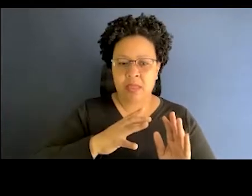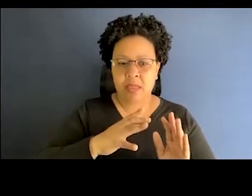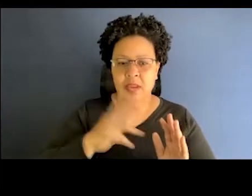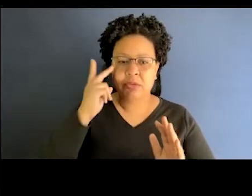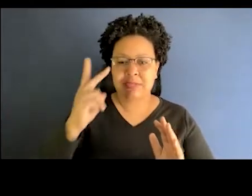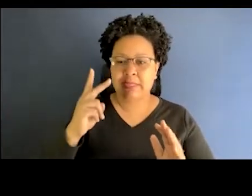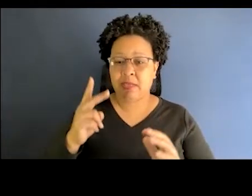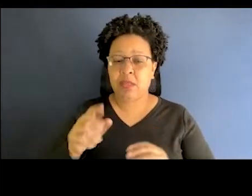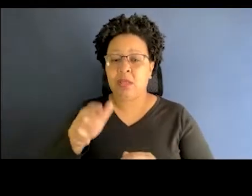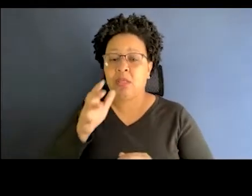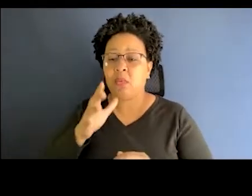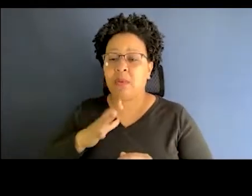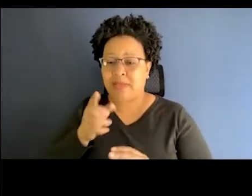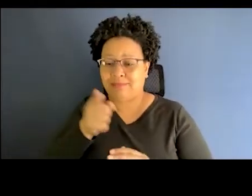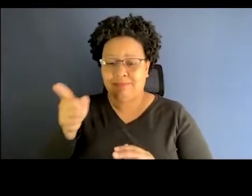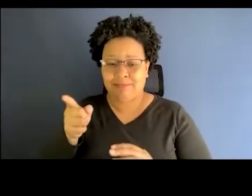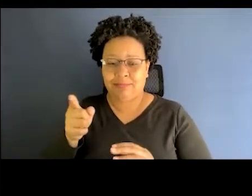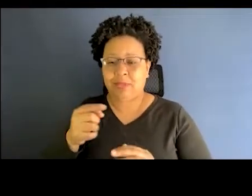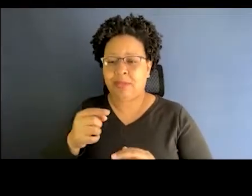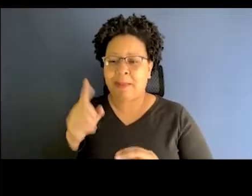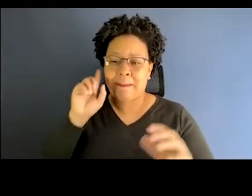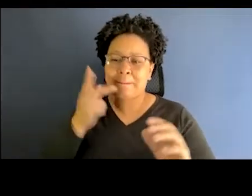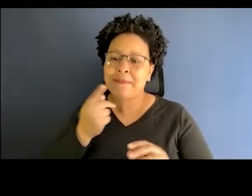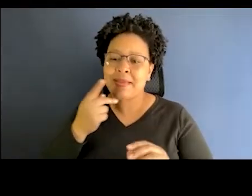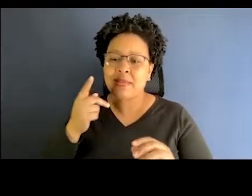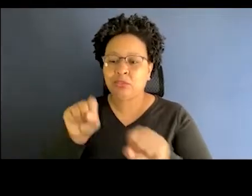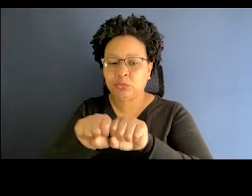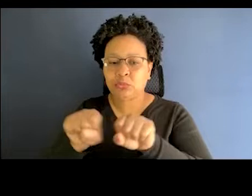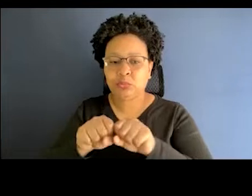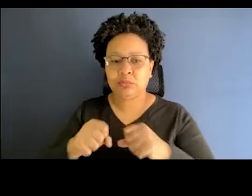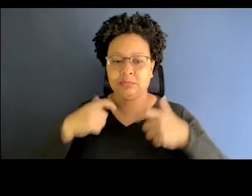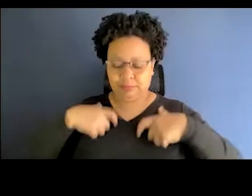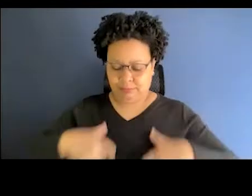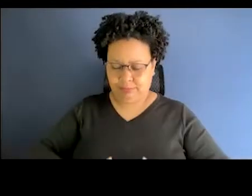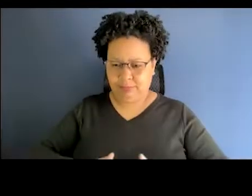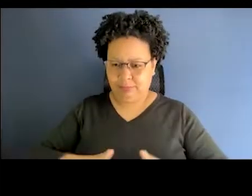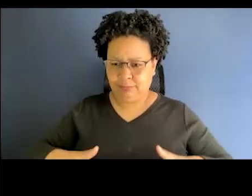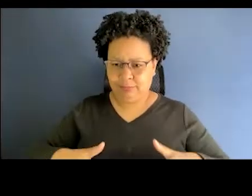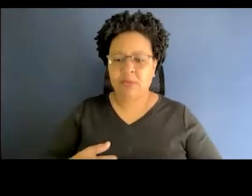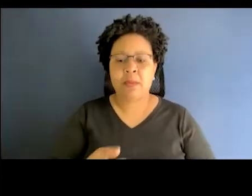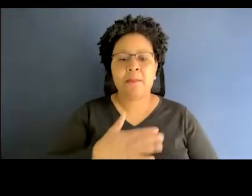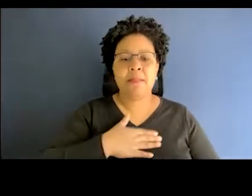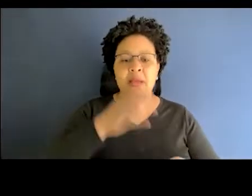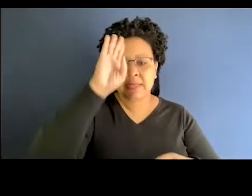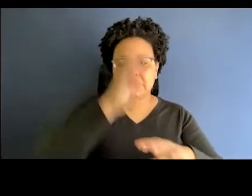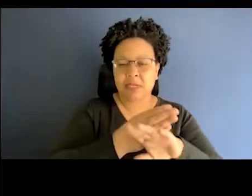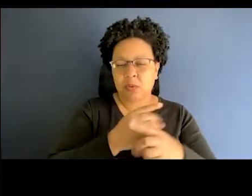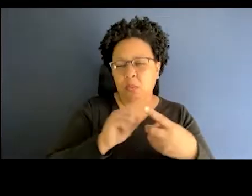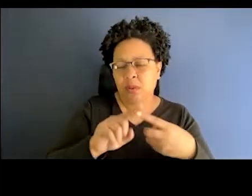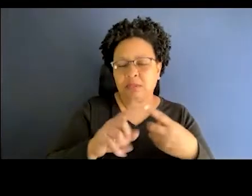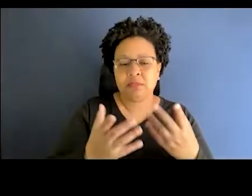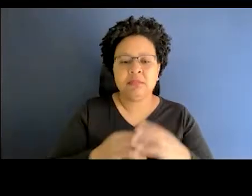communication device. The picture I just described to you is my amazing son, one of my amazing sons. His name is